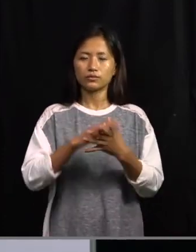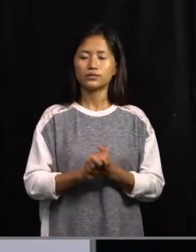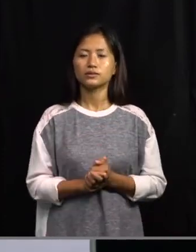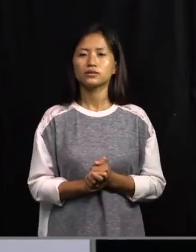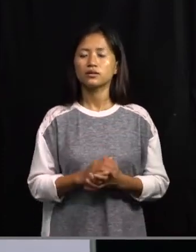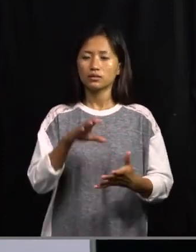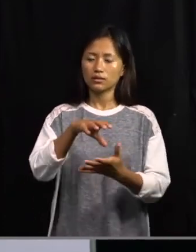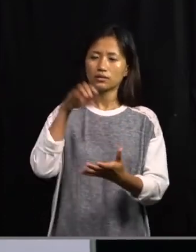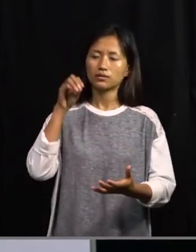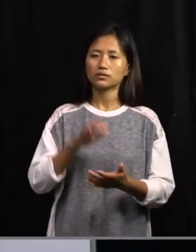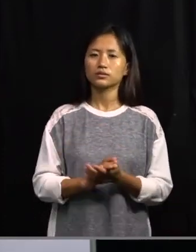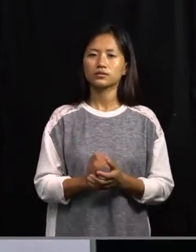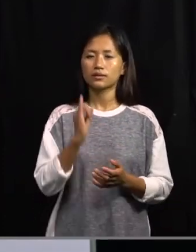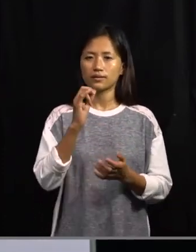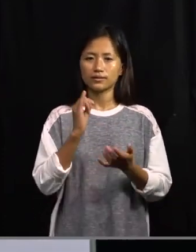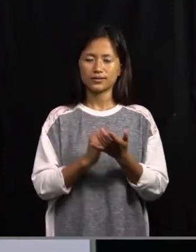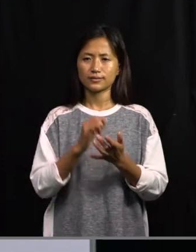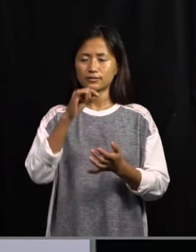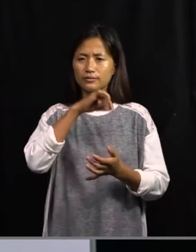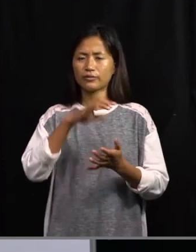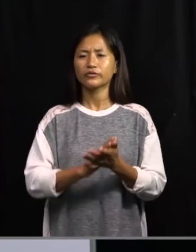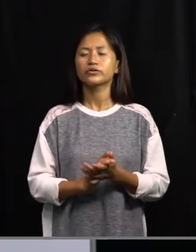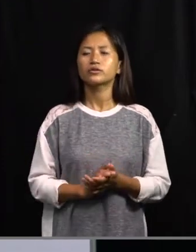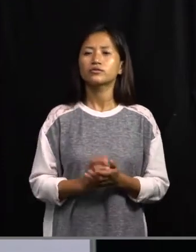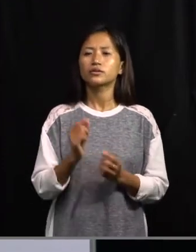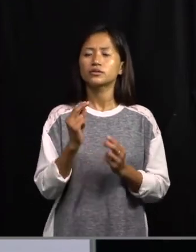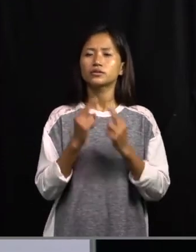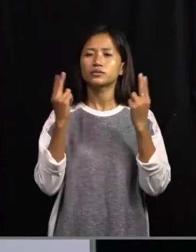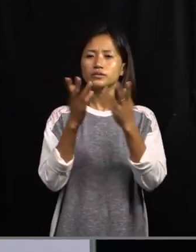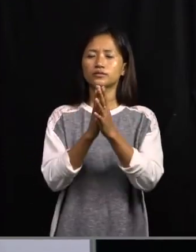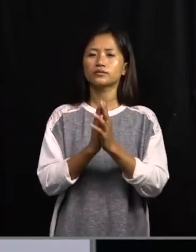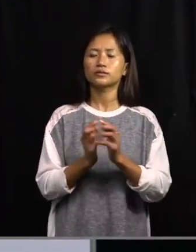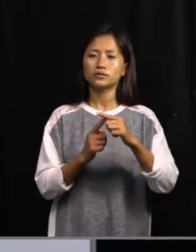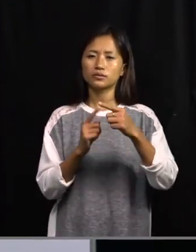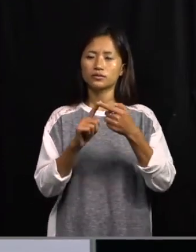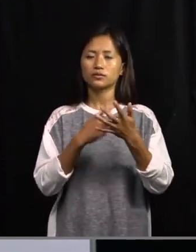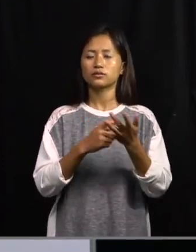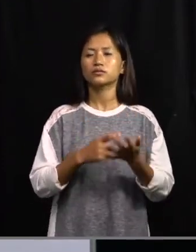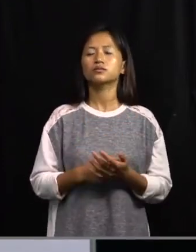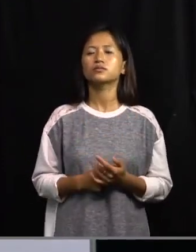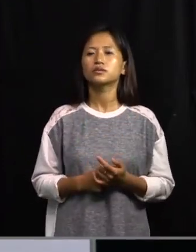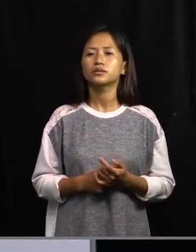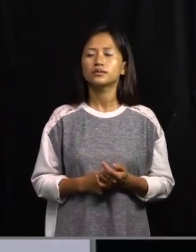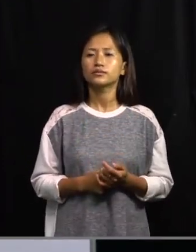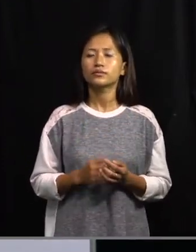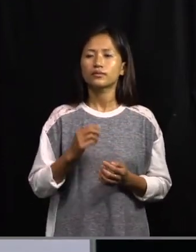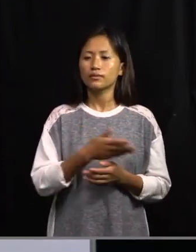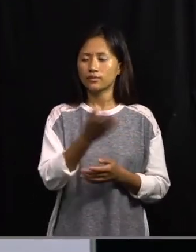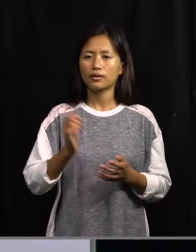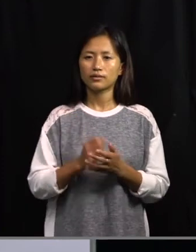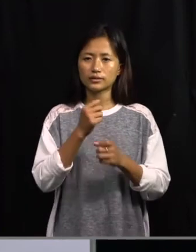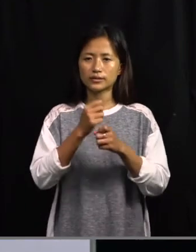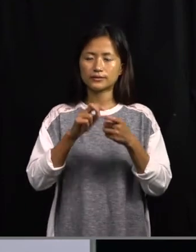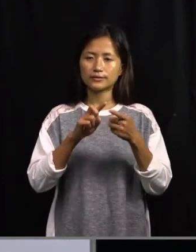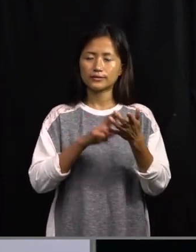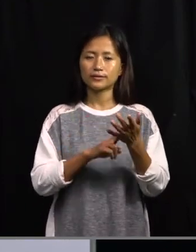collects this interest from the state government or from the union territory, they are generating income,